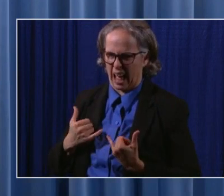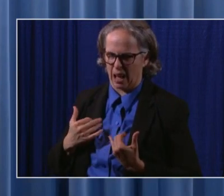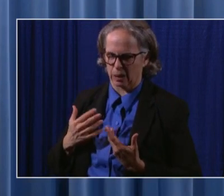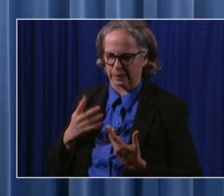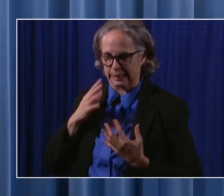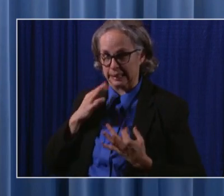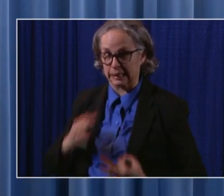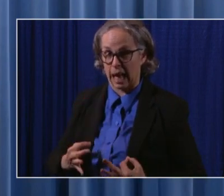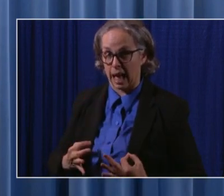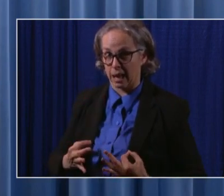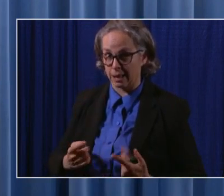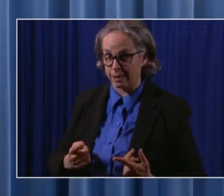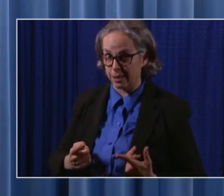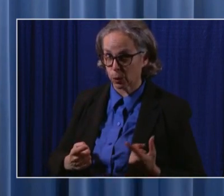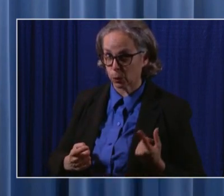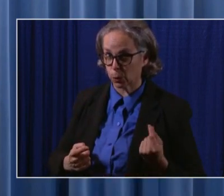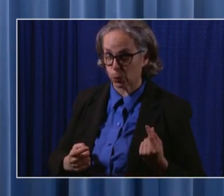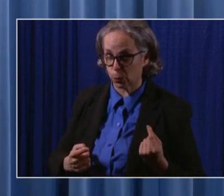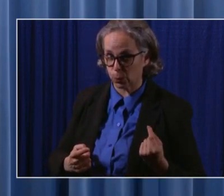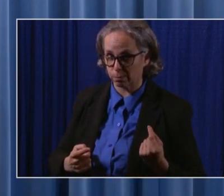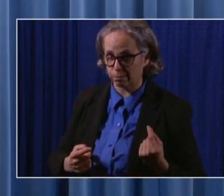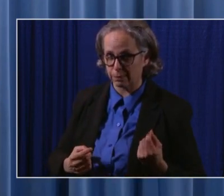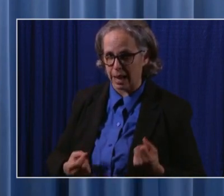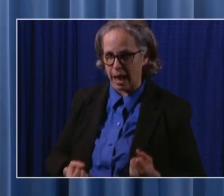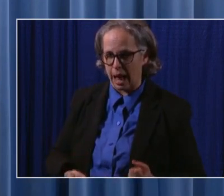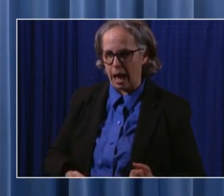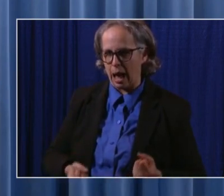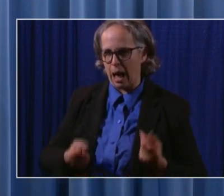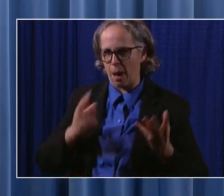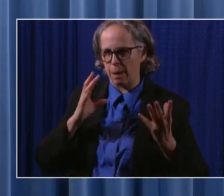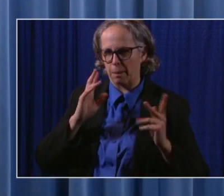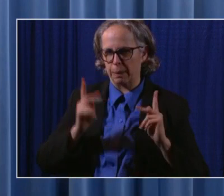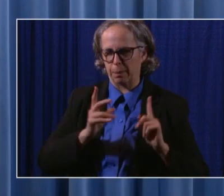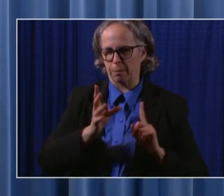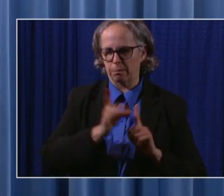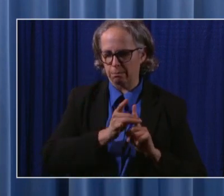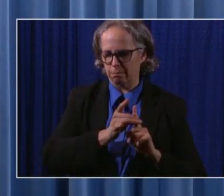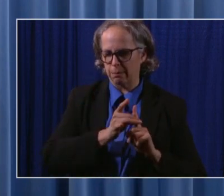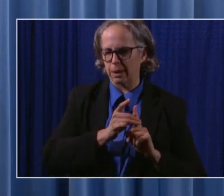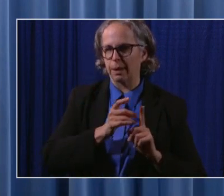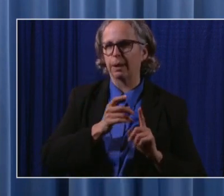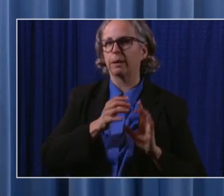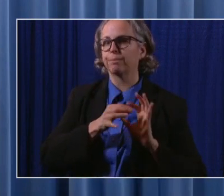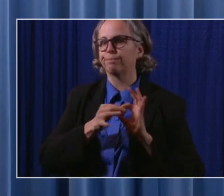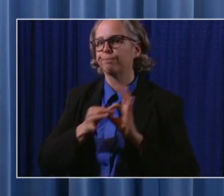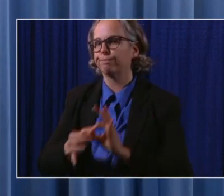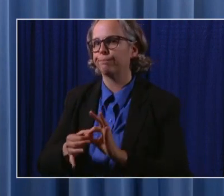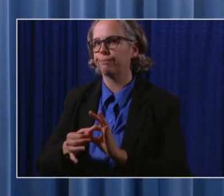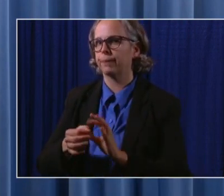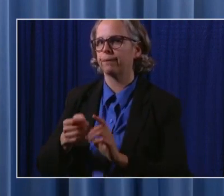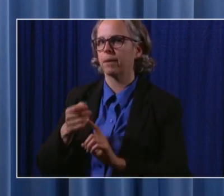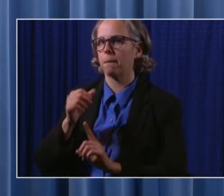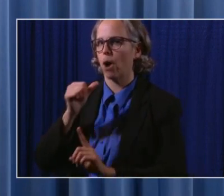how many cases came out of bars that we can trace back to bars, and we're looking at that, and we'll